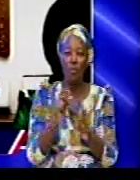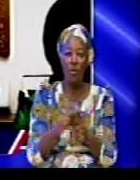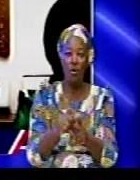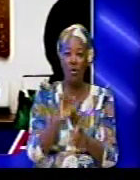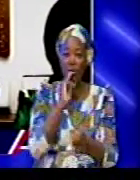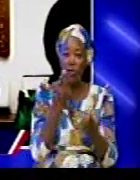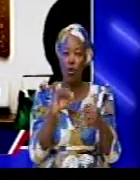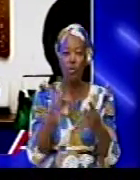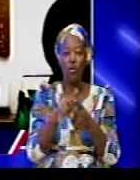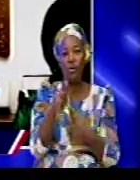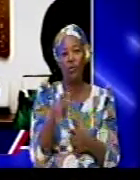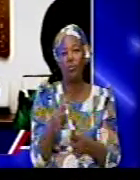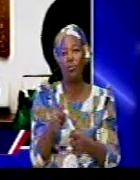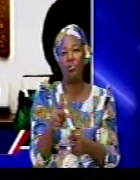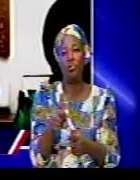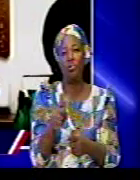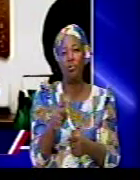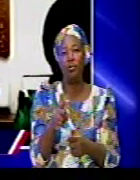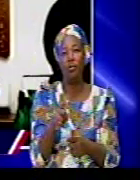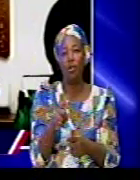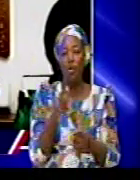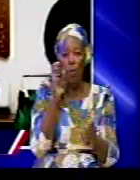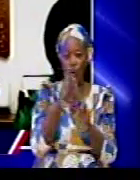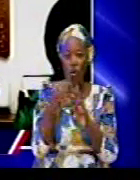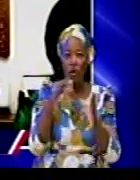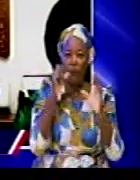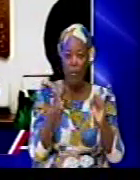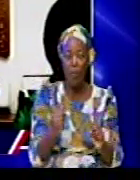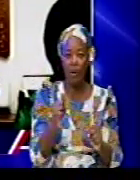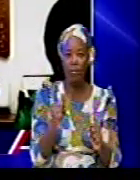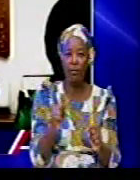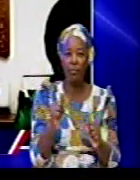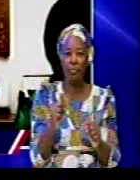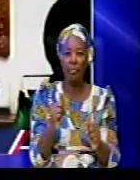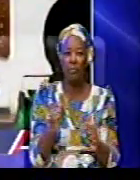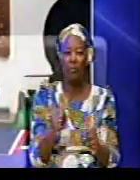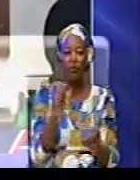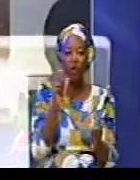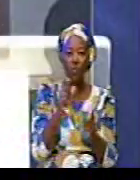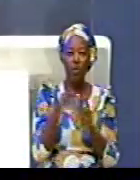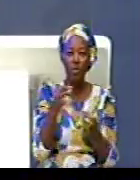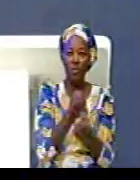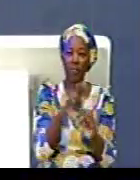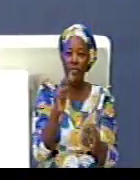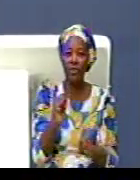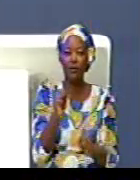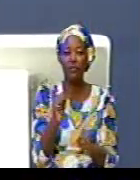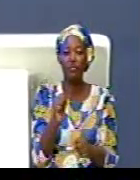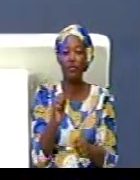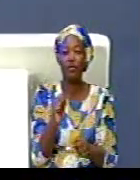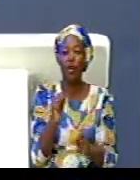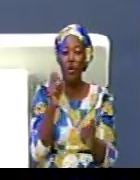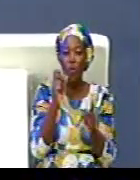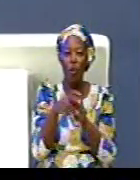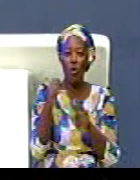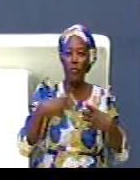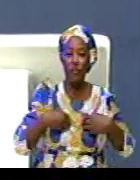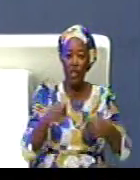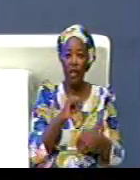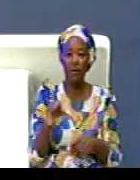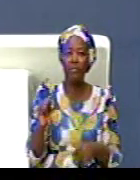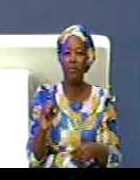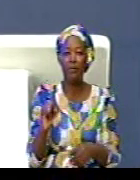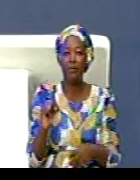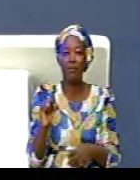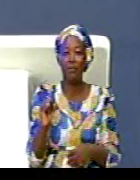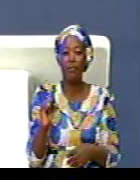shall accomplish. The word is coming to you. Word of power, word